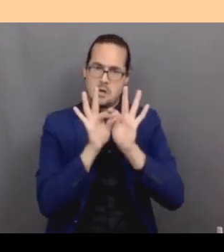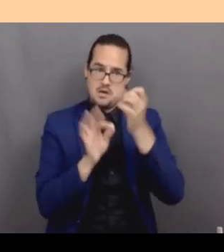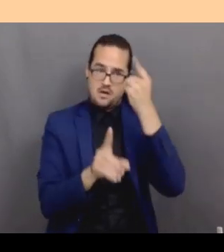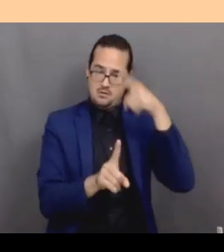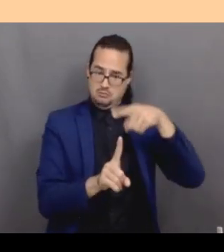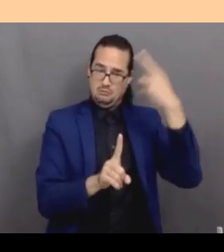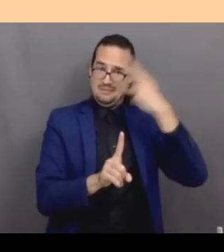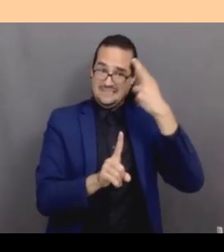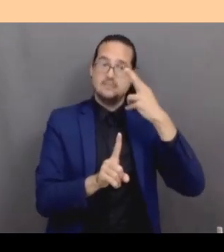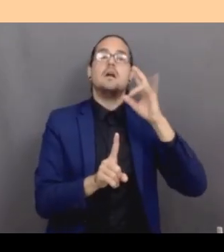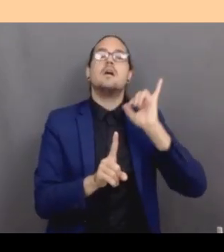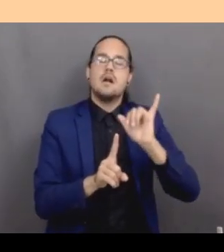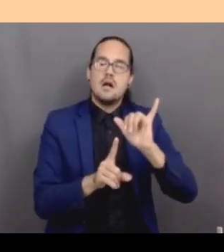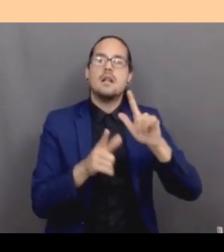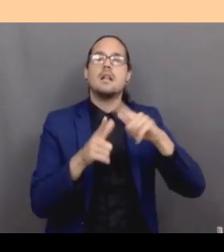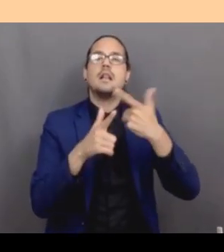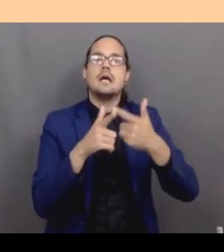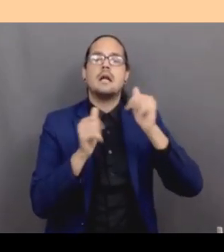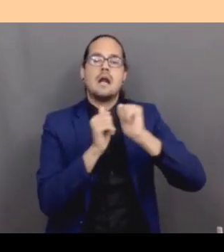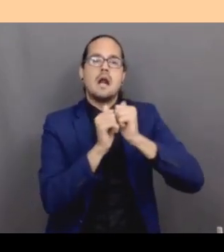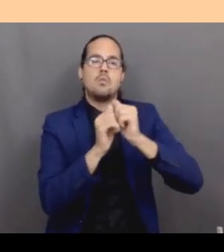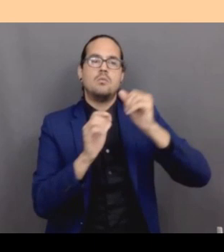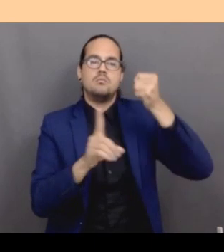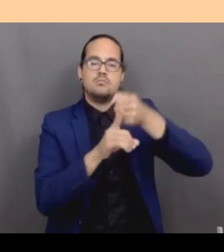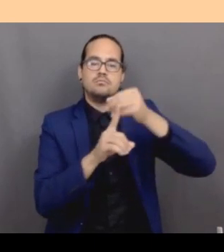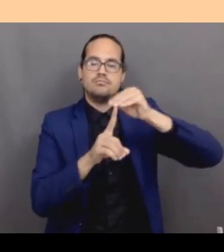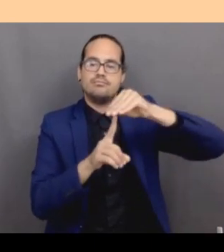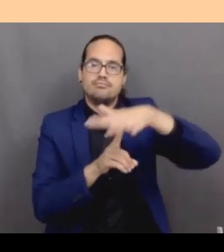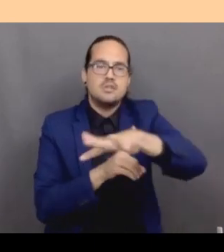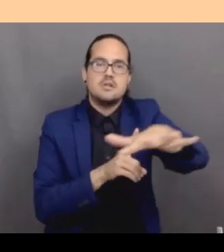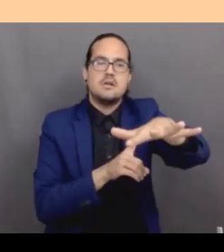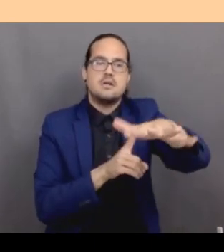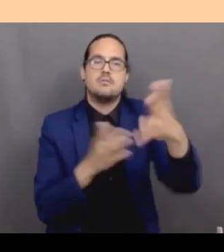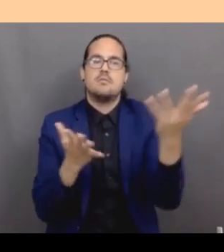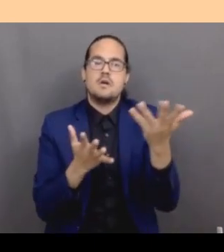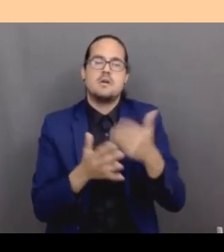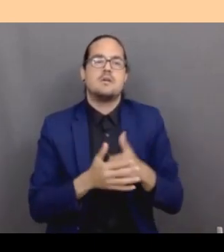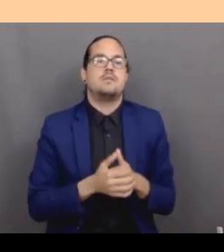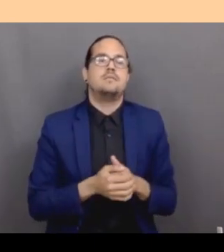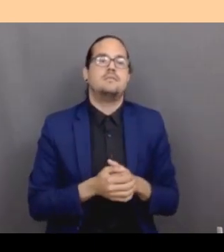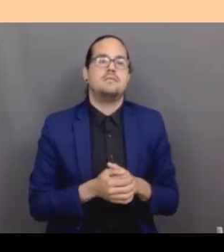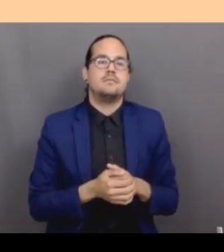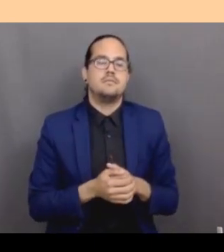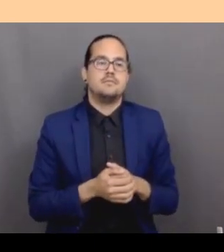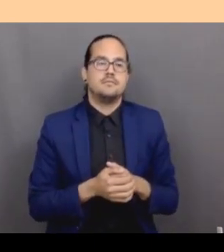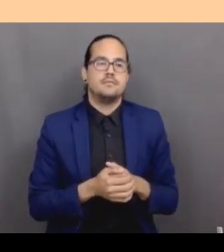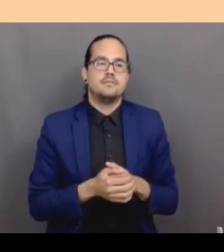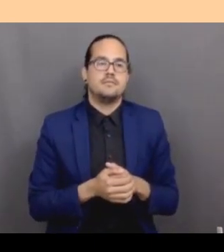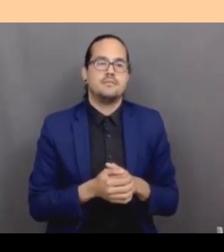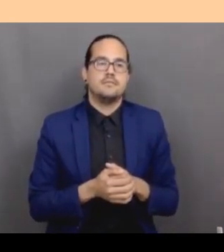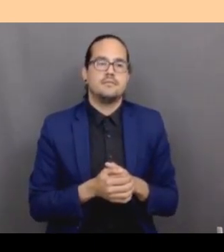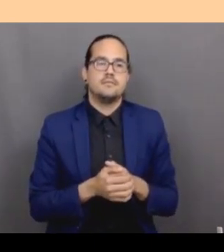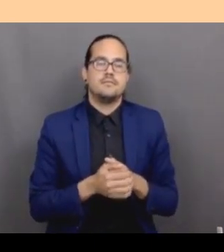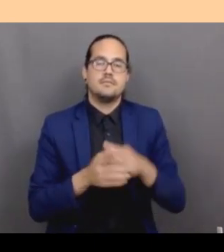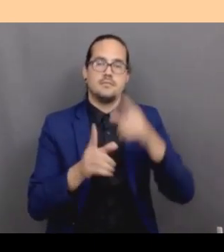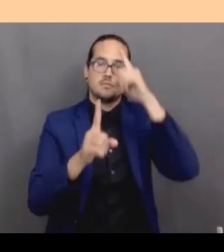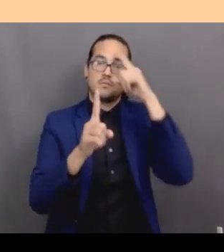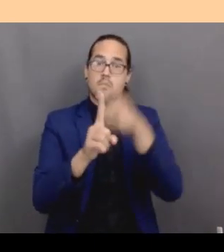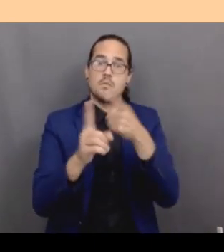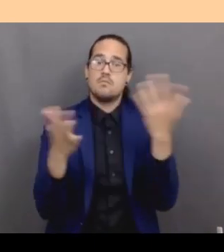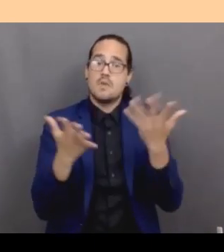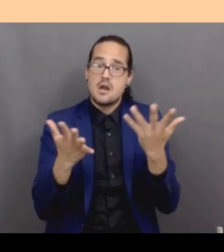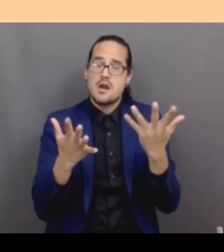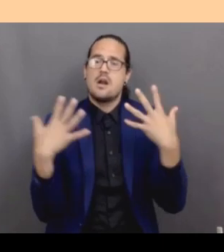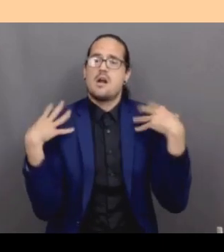who might need healthcare. And the goal of testing is to ensure that the safety and health of our individuals, families,